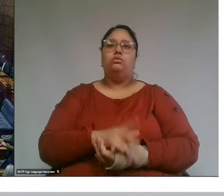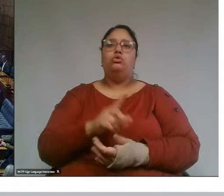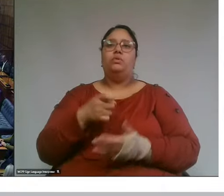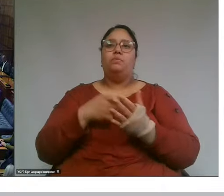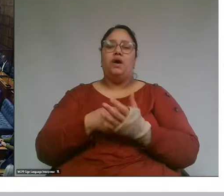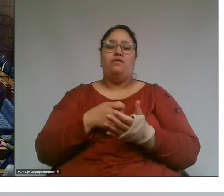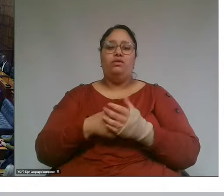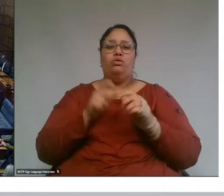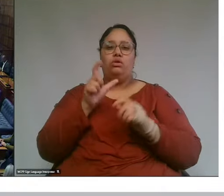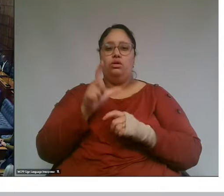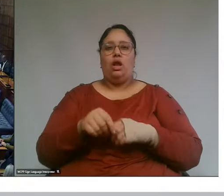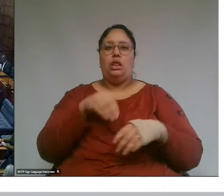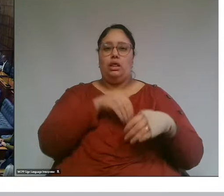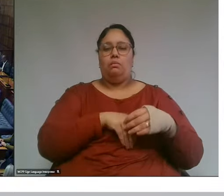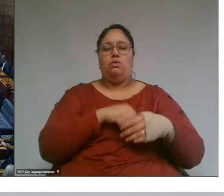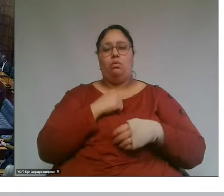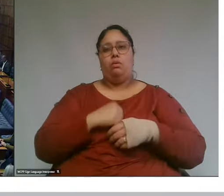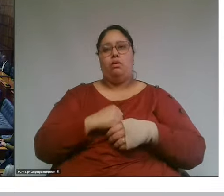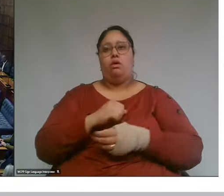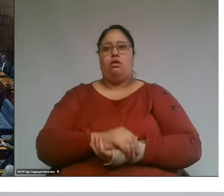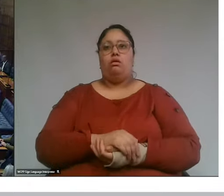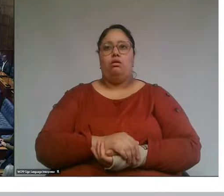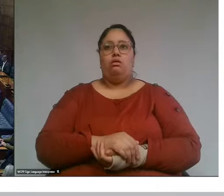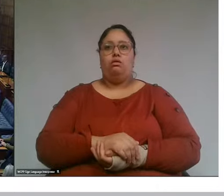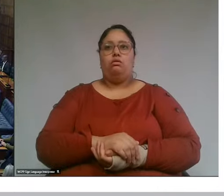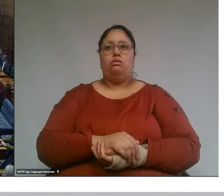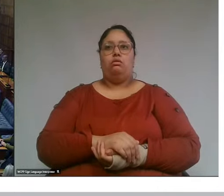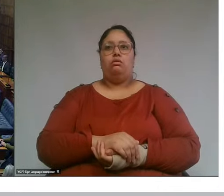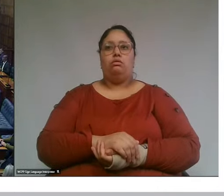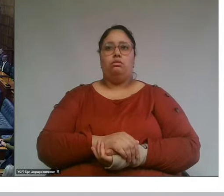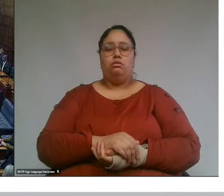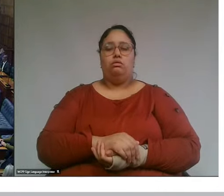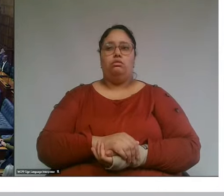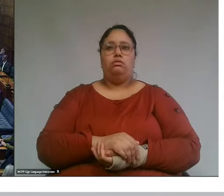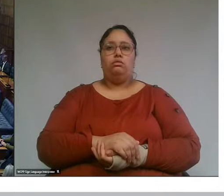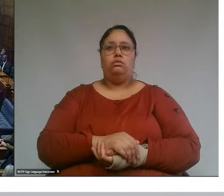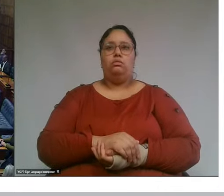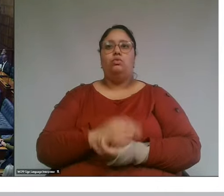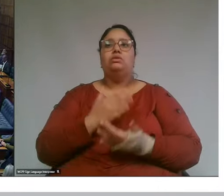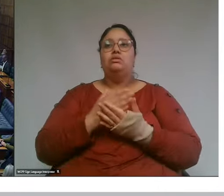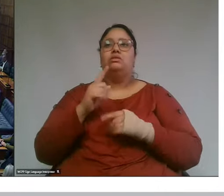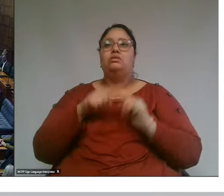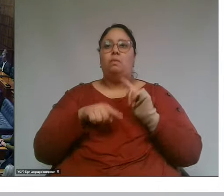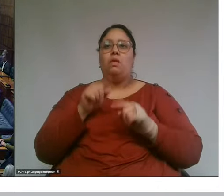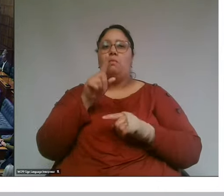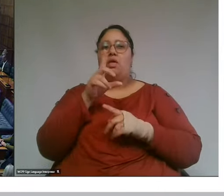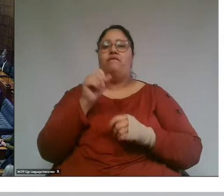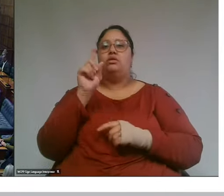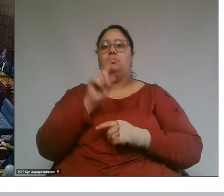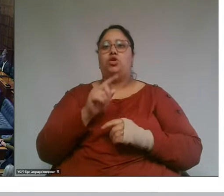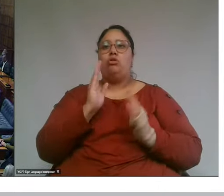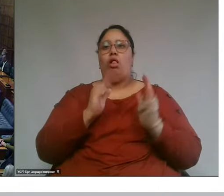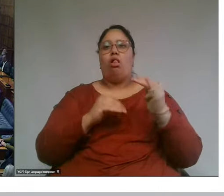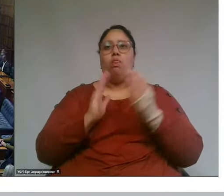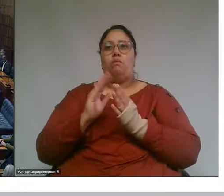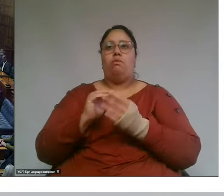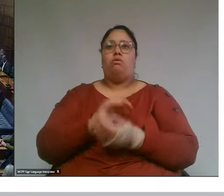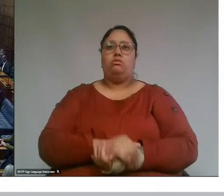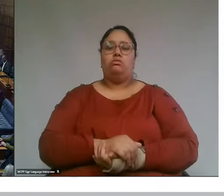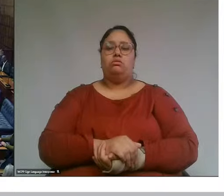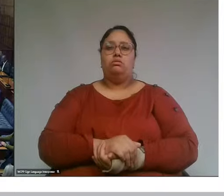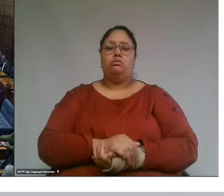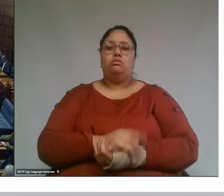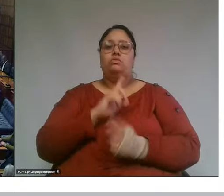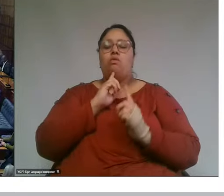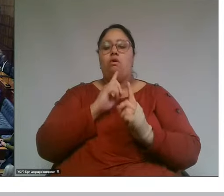you thank you John Tre um to answer the question and to add on to what Minister and John